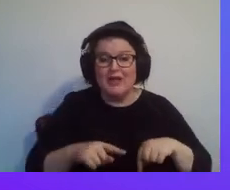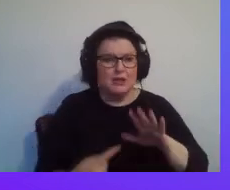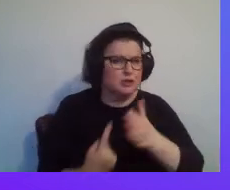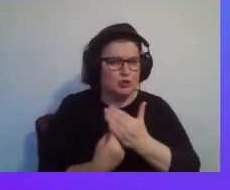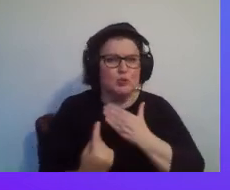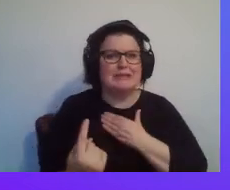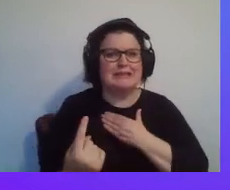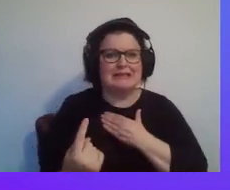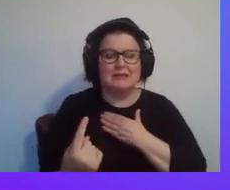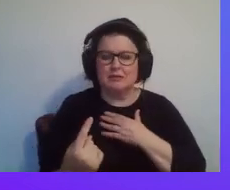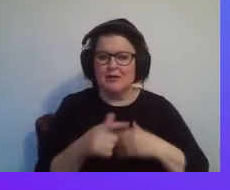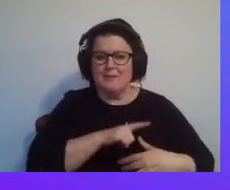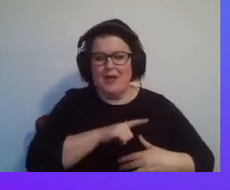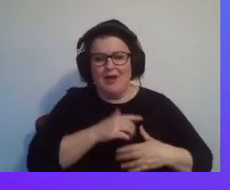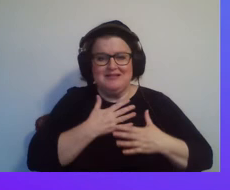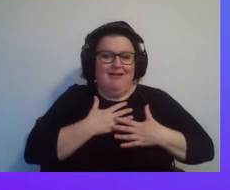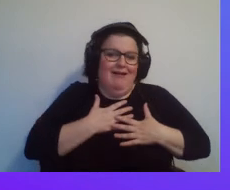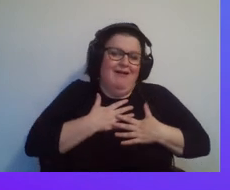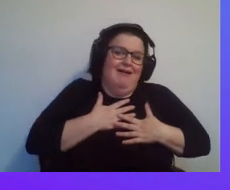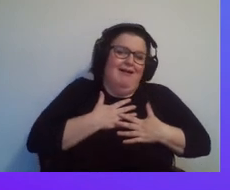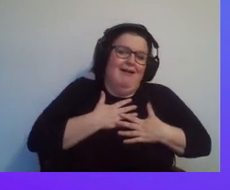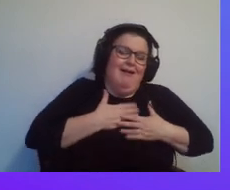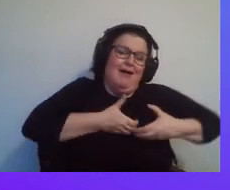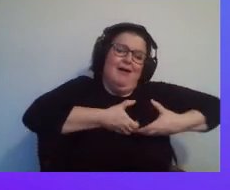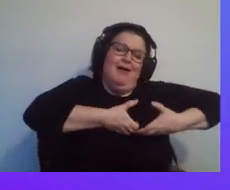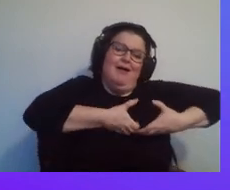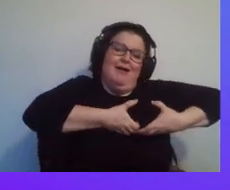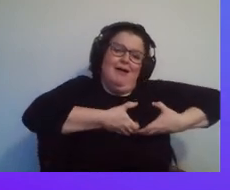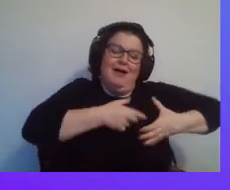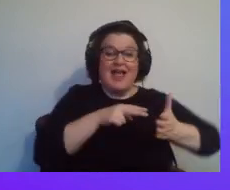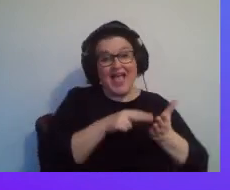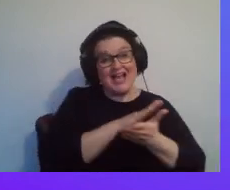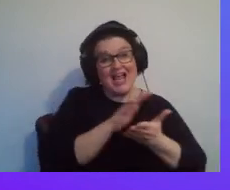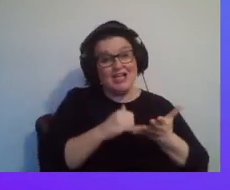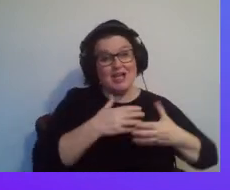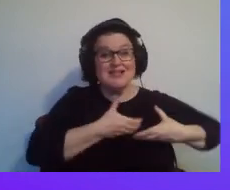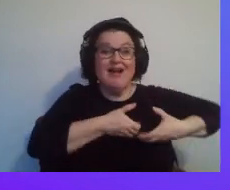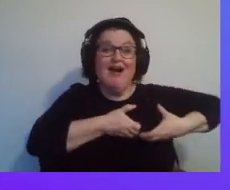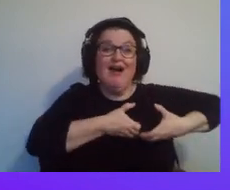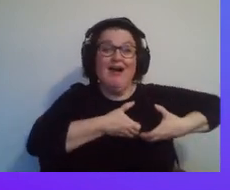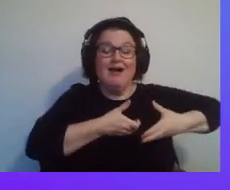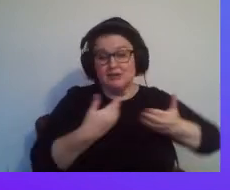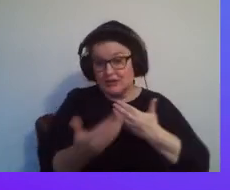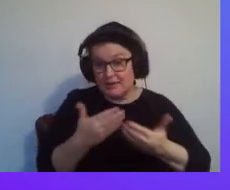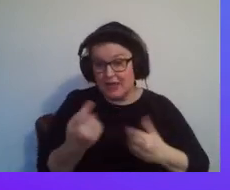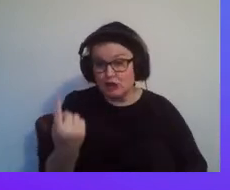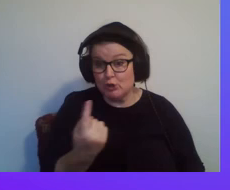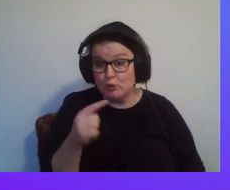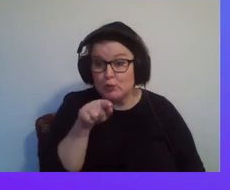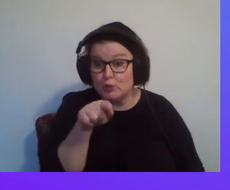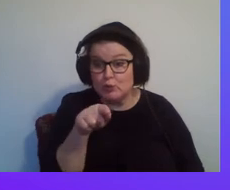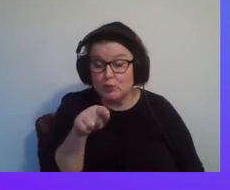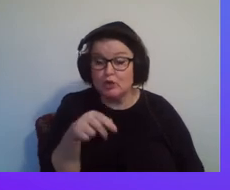this glorious NHS. It doesn't mean that if you're the richest person or the poorest person, you will have